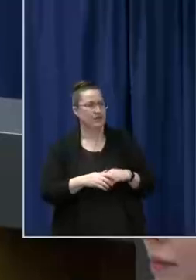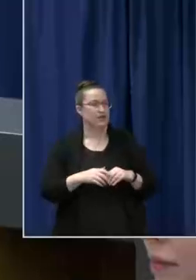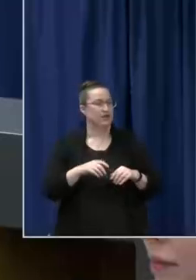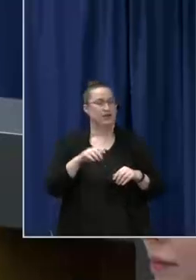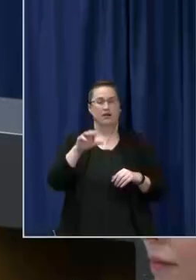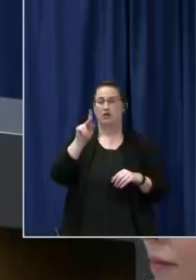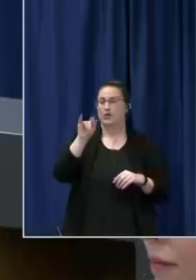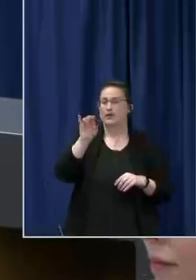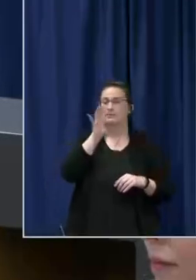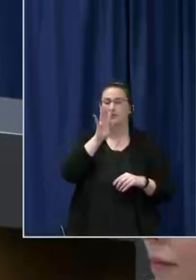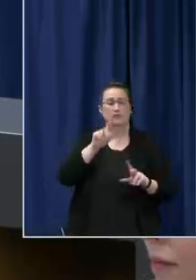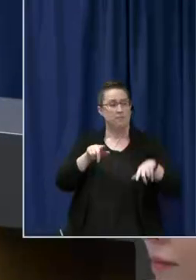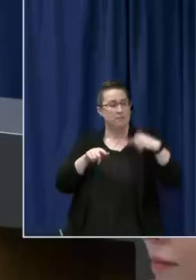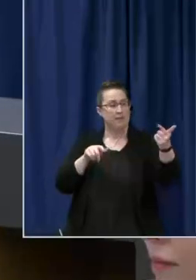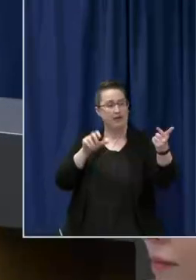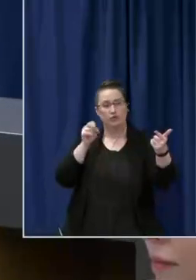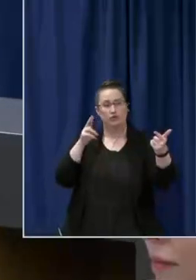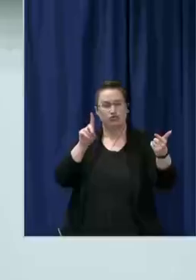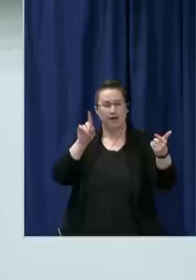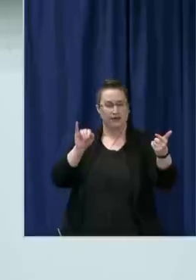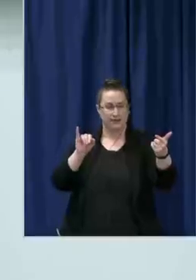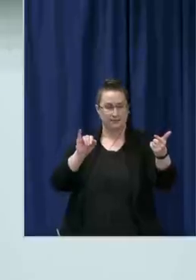to pick up on your report.